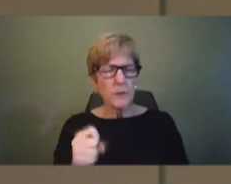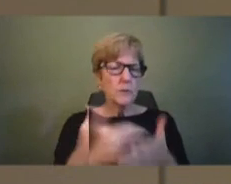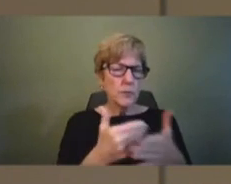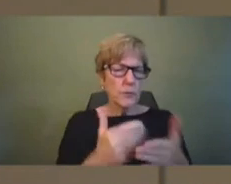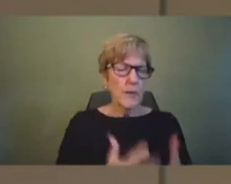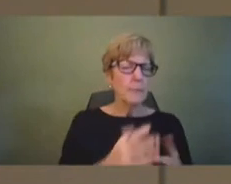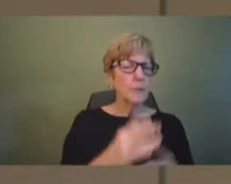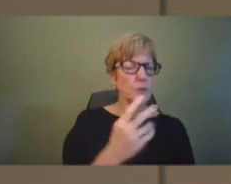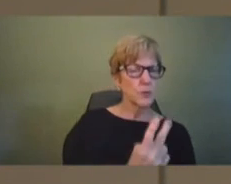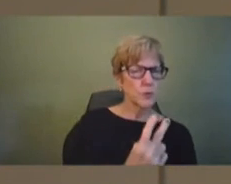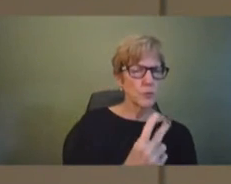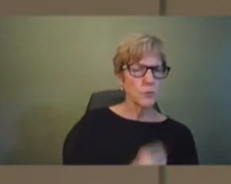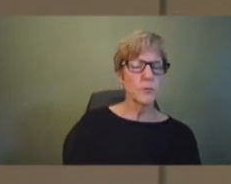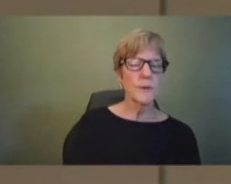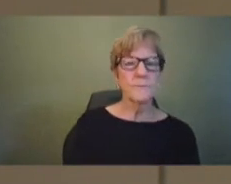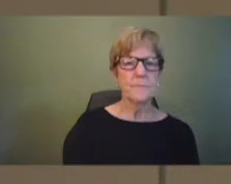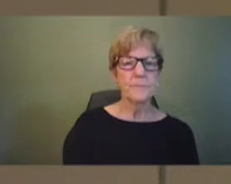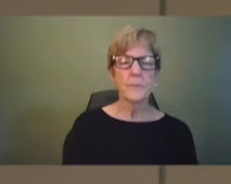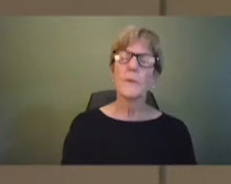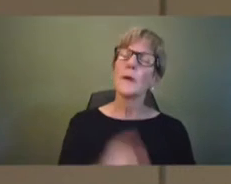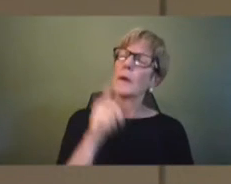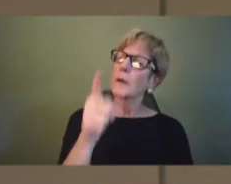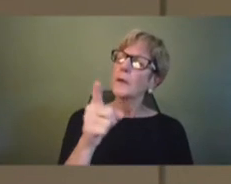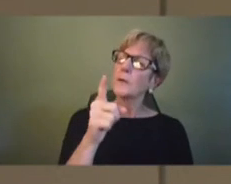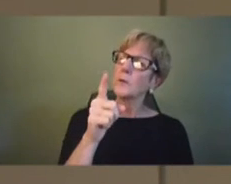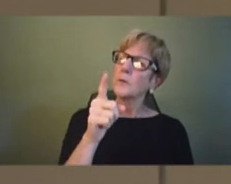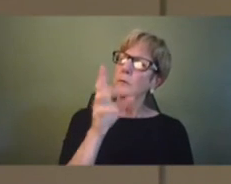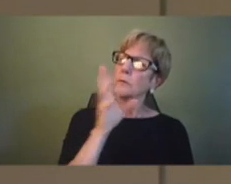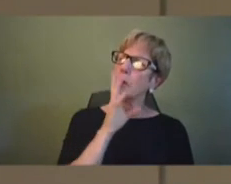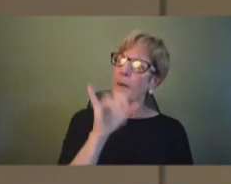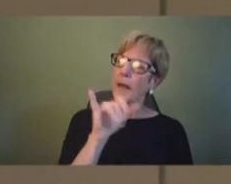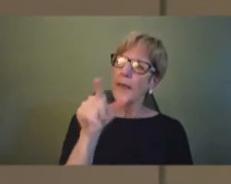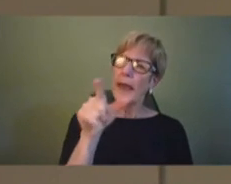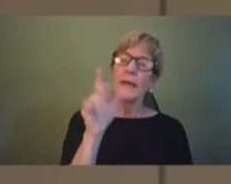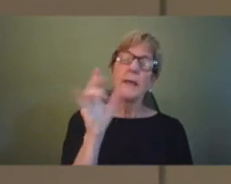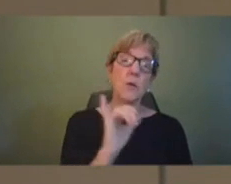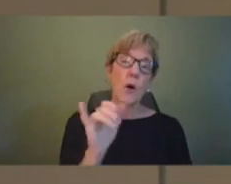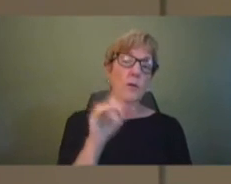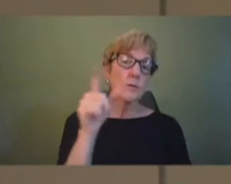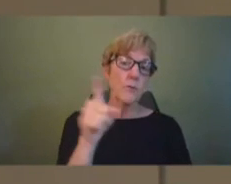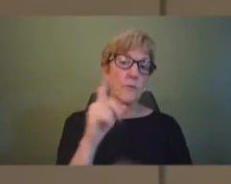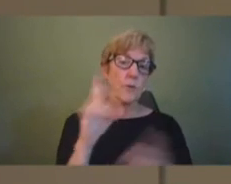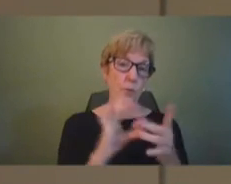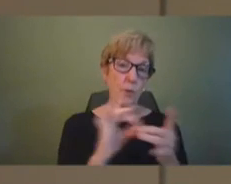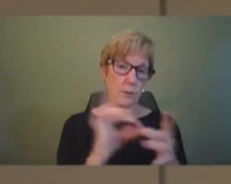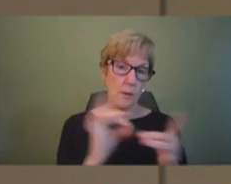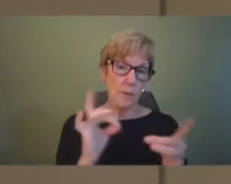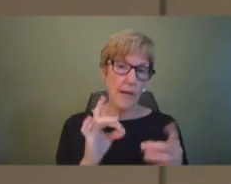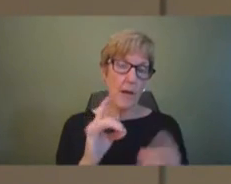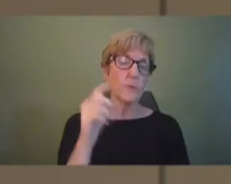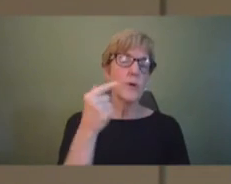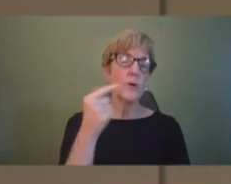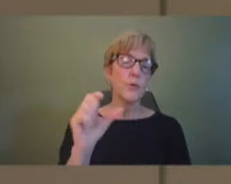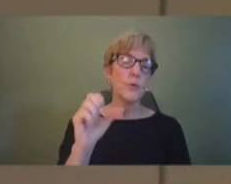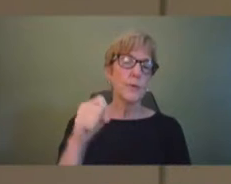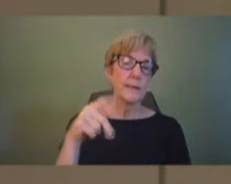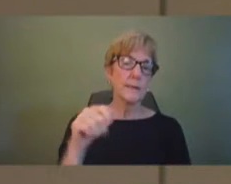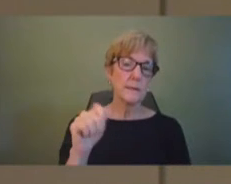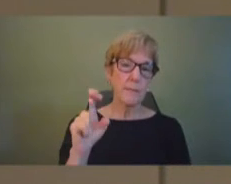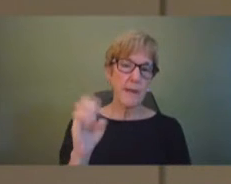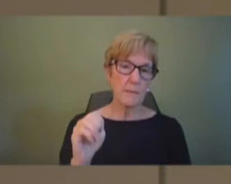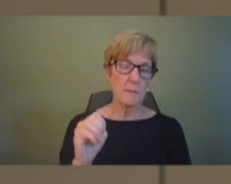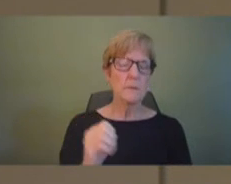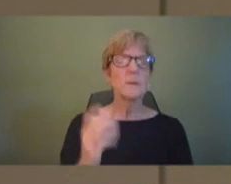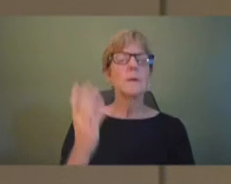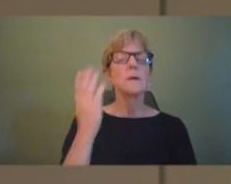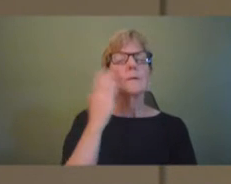um could you comment on that and also if you could comment on Green Space I know as